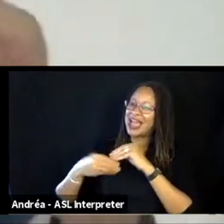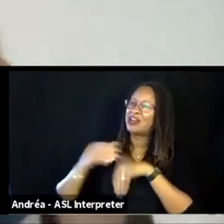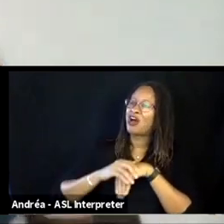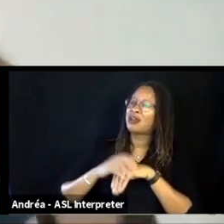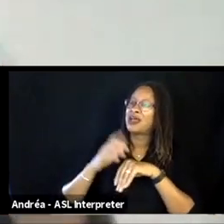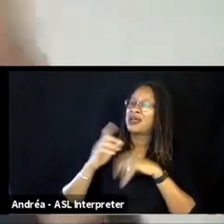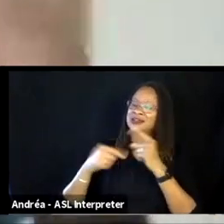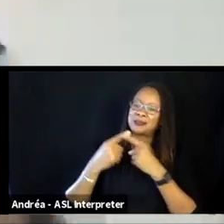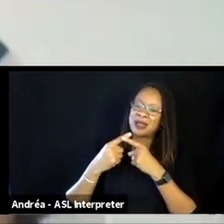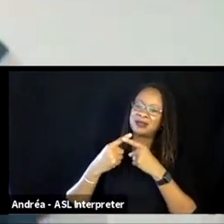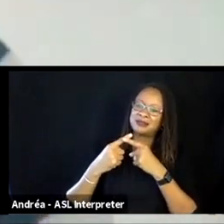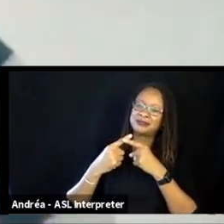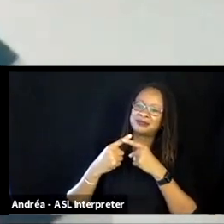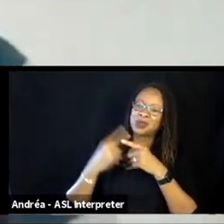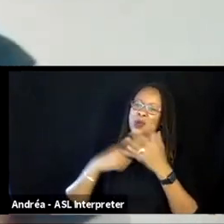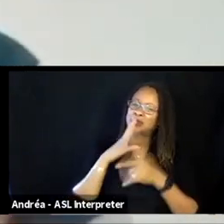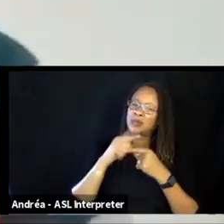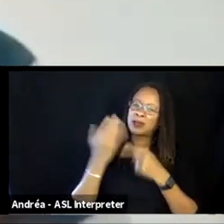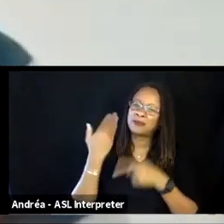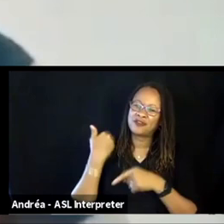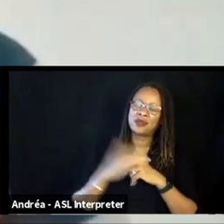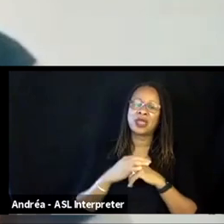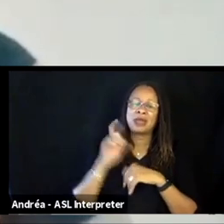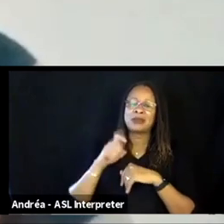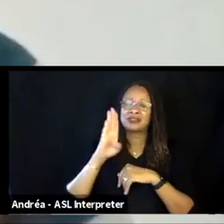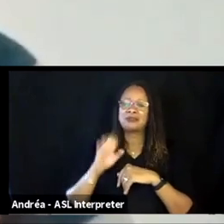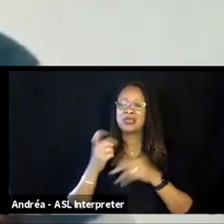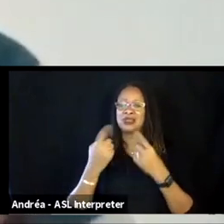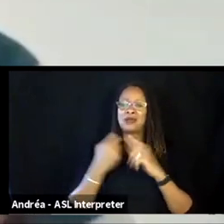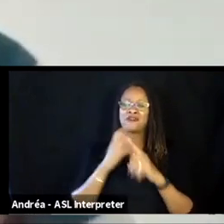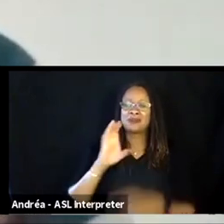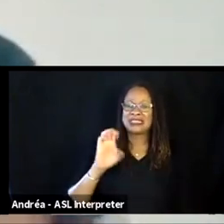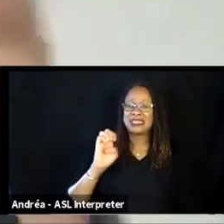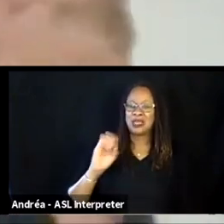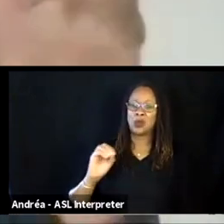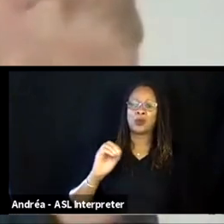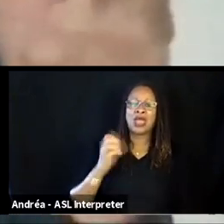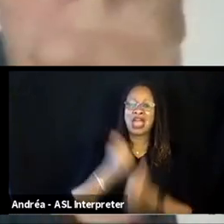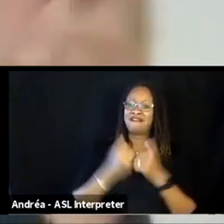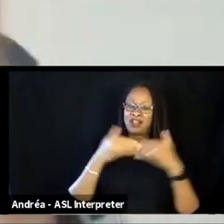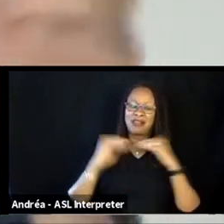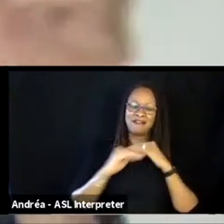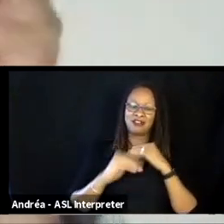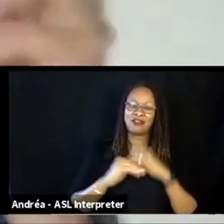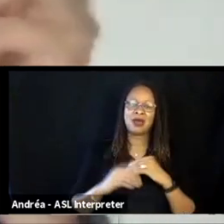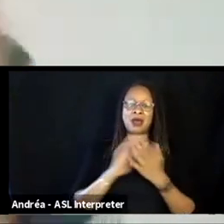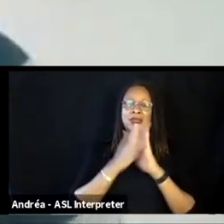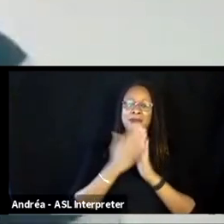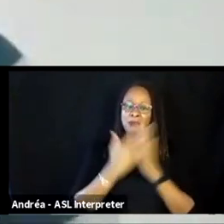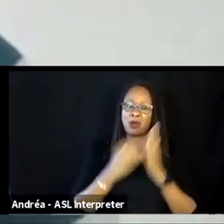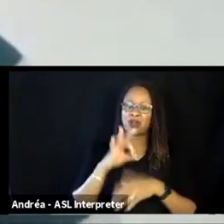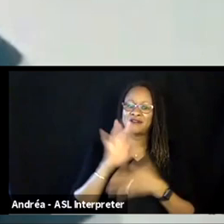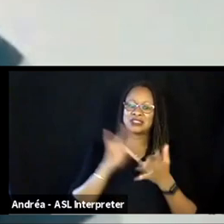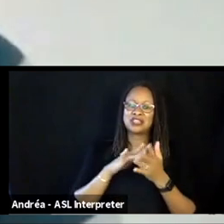know, what we were talking about, you know, it has to be coming from the CEO at every single level and becoming part of